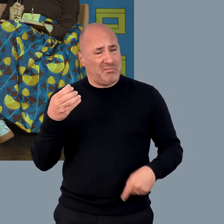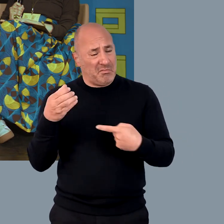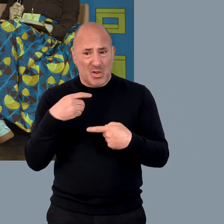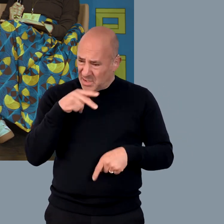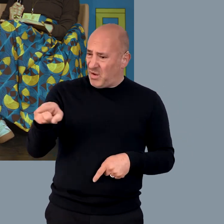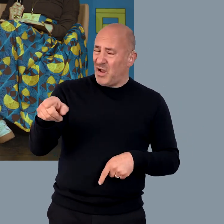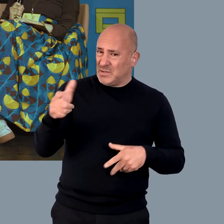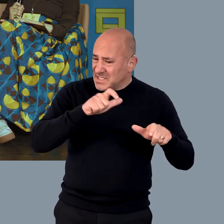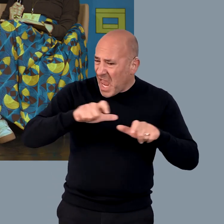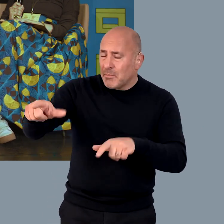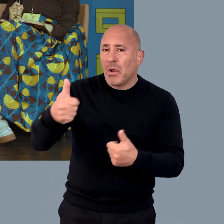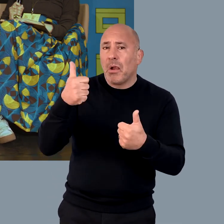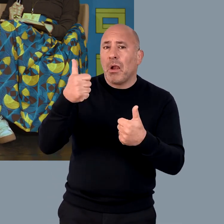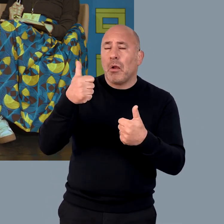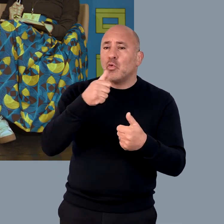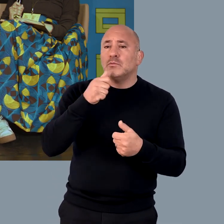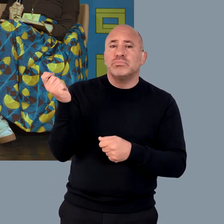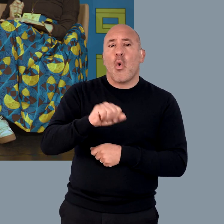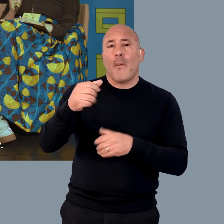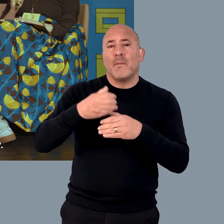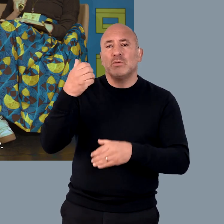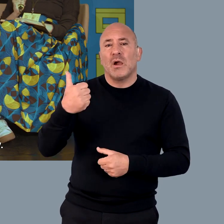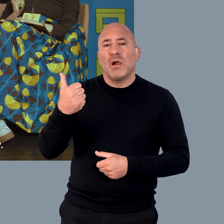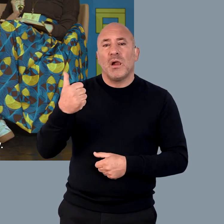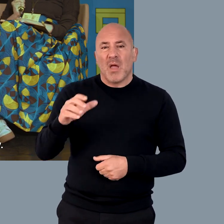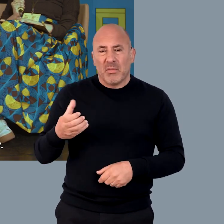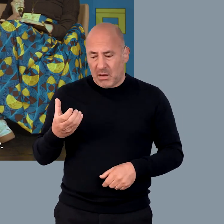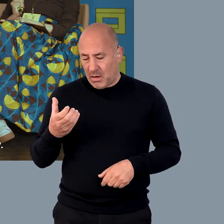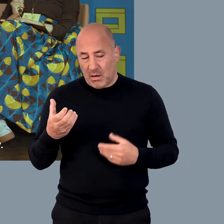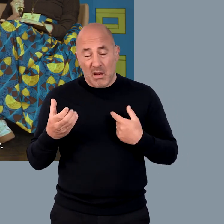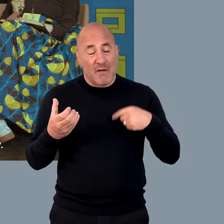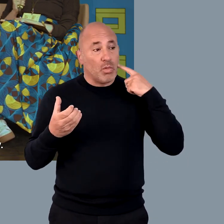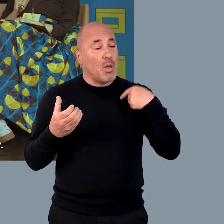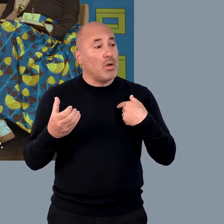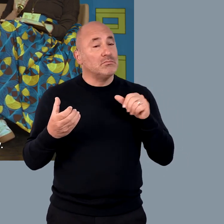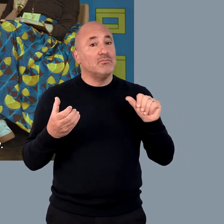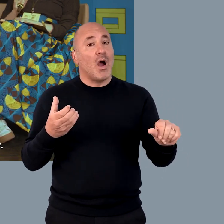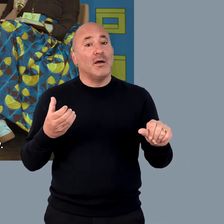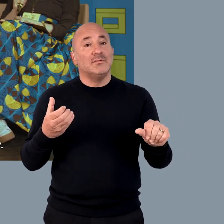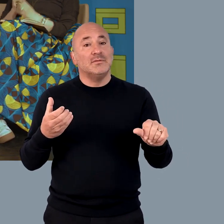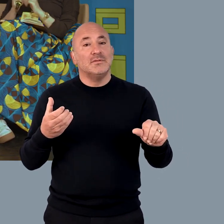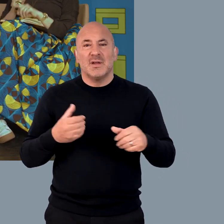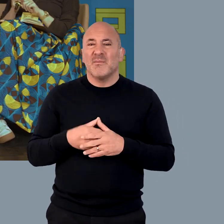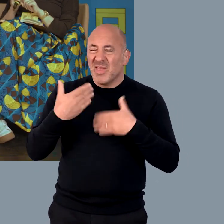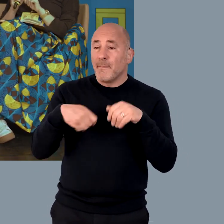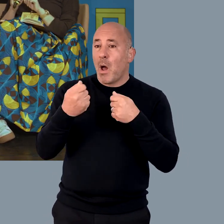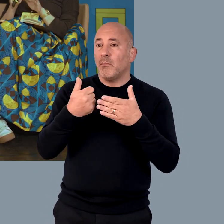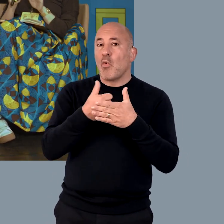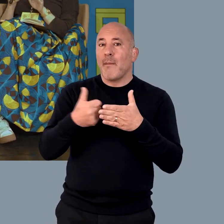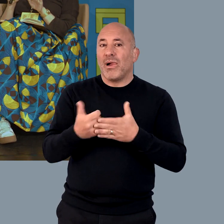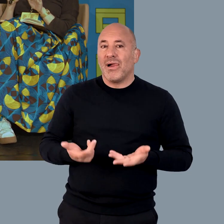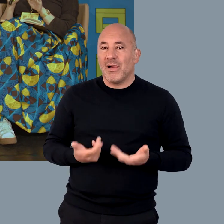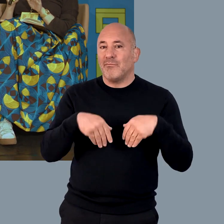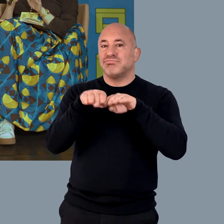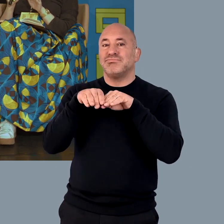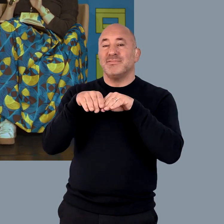like this, you can point that out and say, oh, look how sustainable of you. And they might not even think that they're doing something sustainably. But then eventually it